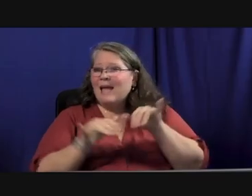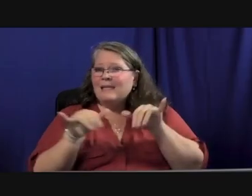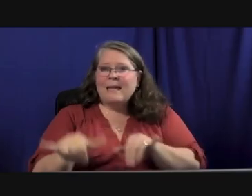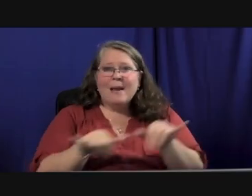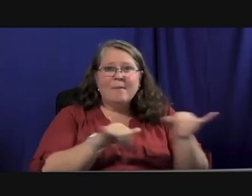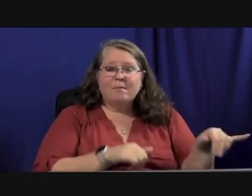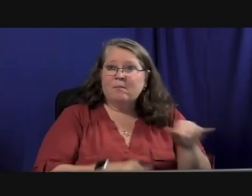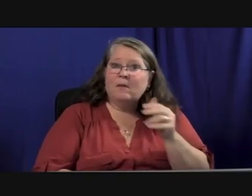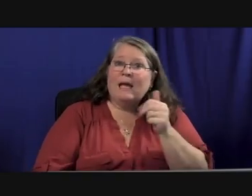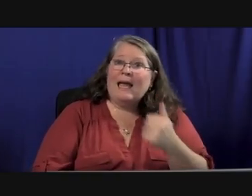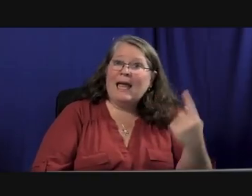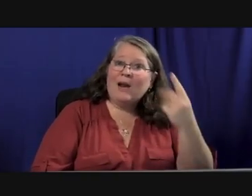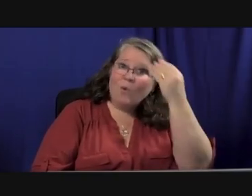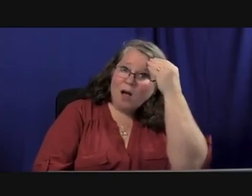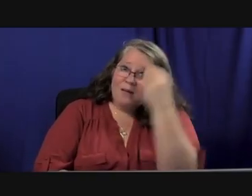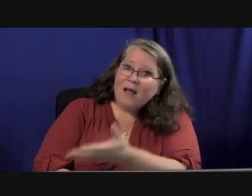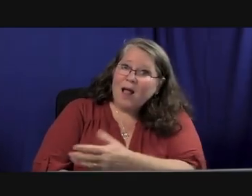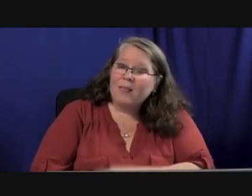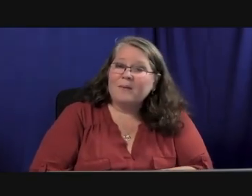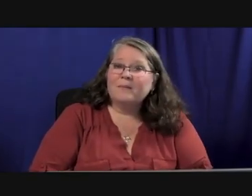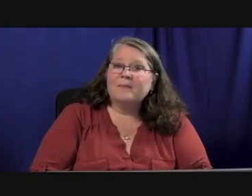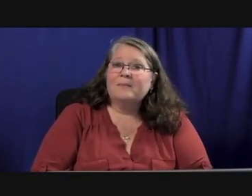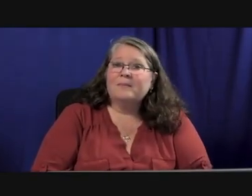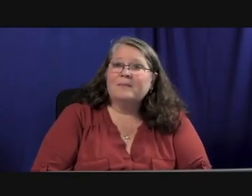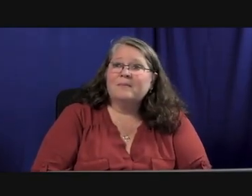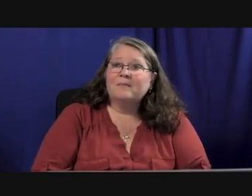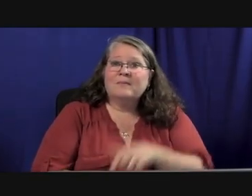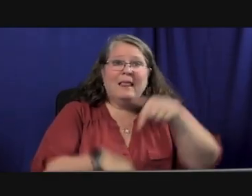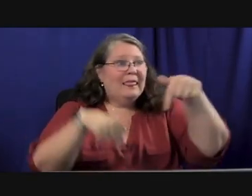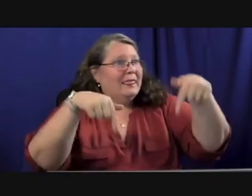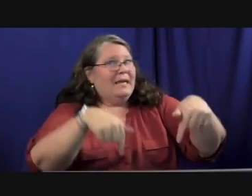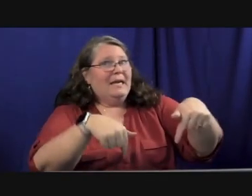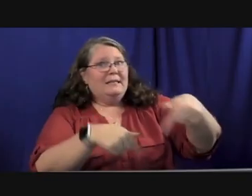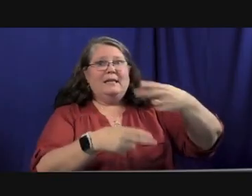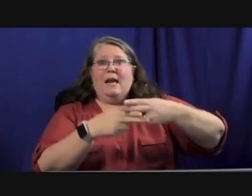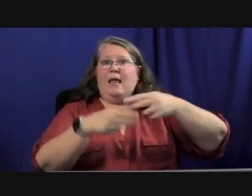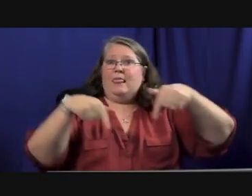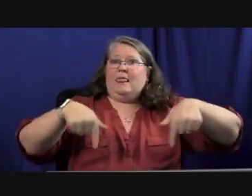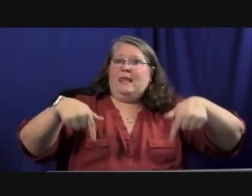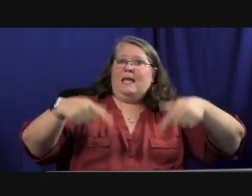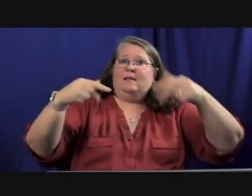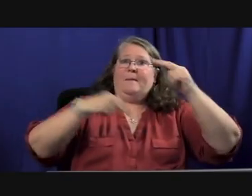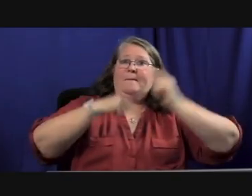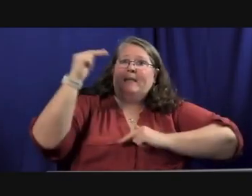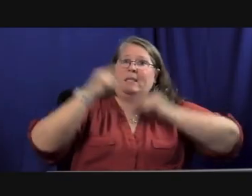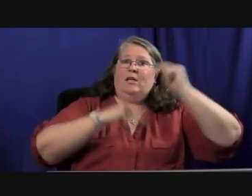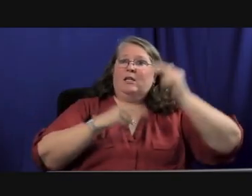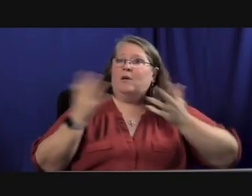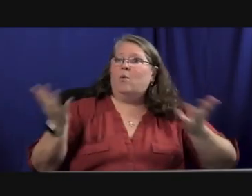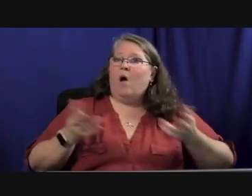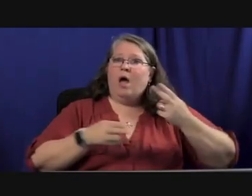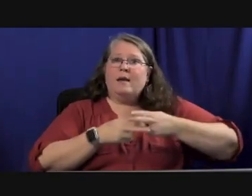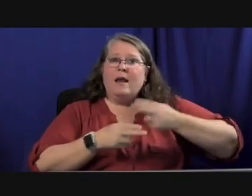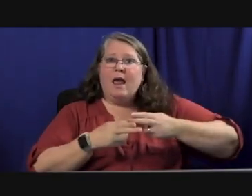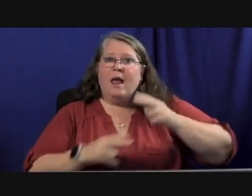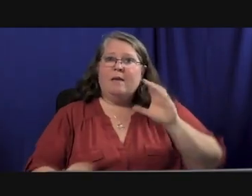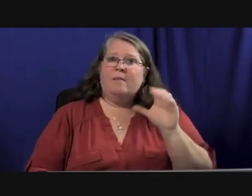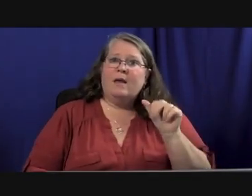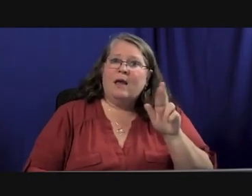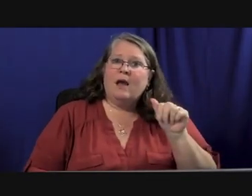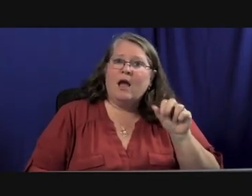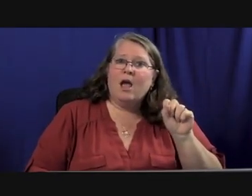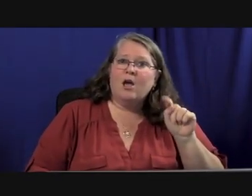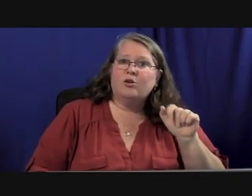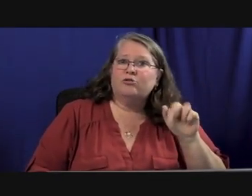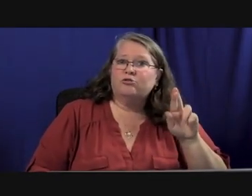over the situation at that point. But the situation is saying that we have to be able to inform what's going on as far as what's